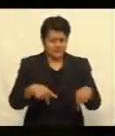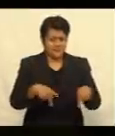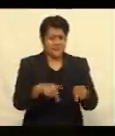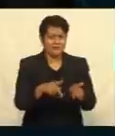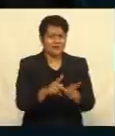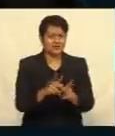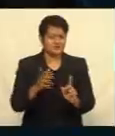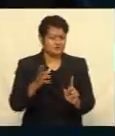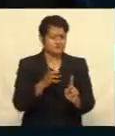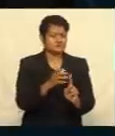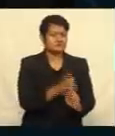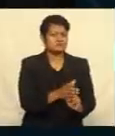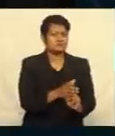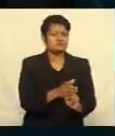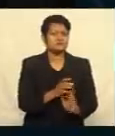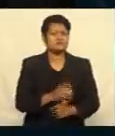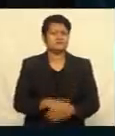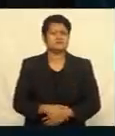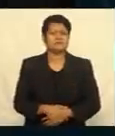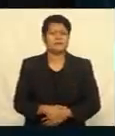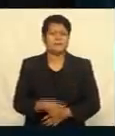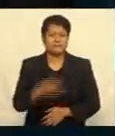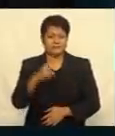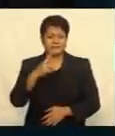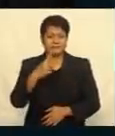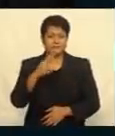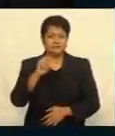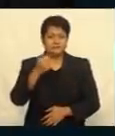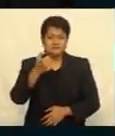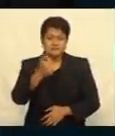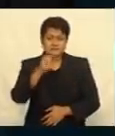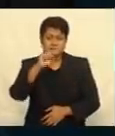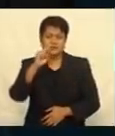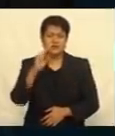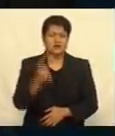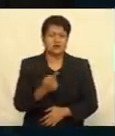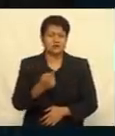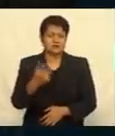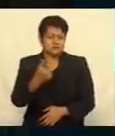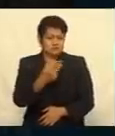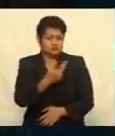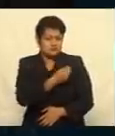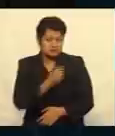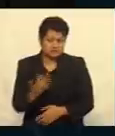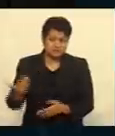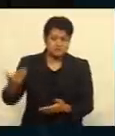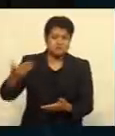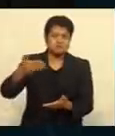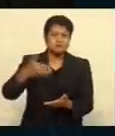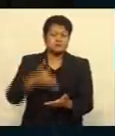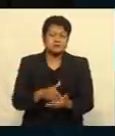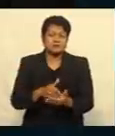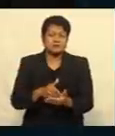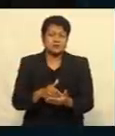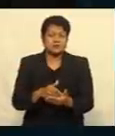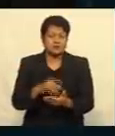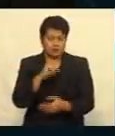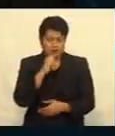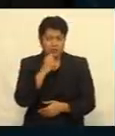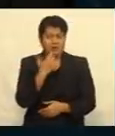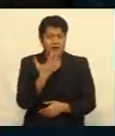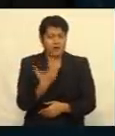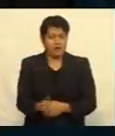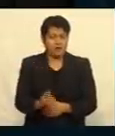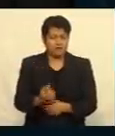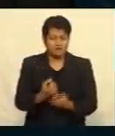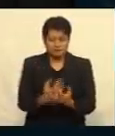facilities. Now, 26,000 doses of the AstraZeneca vaccines have arrived. Will there be a public vaccination drive